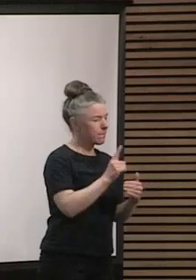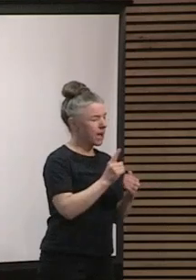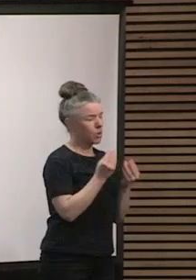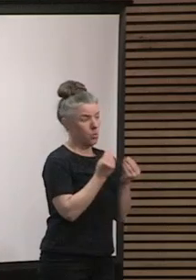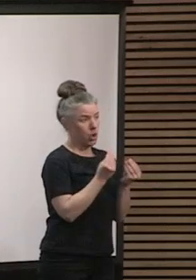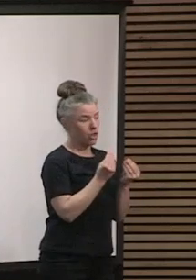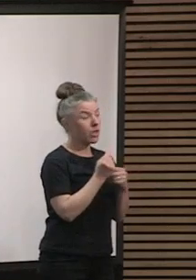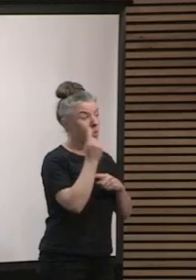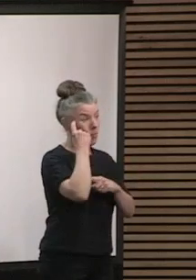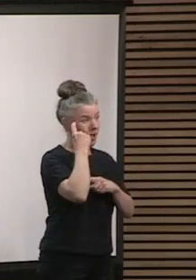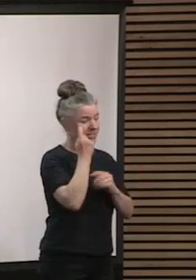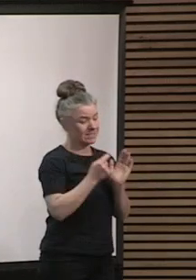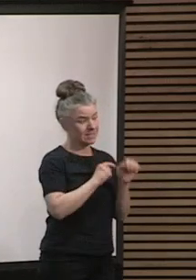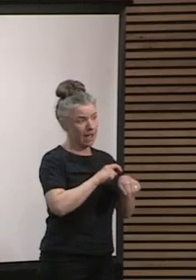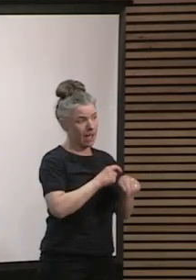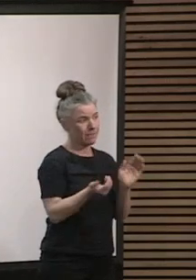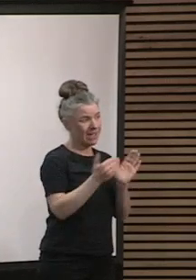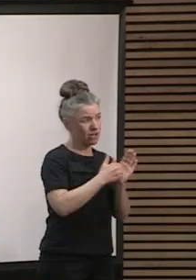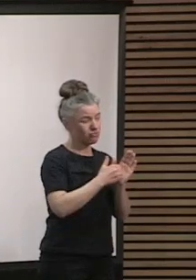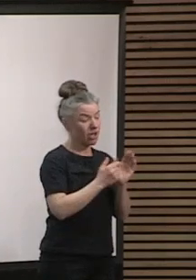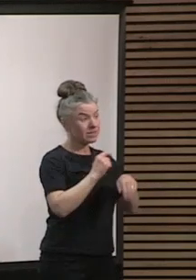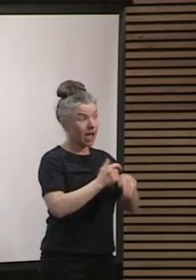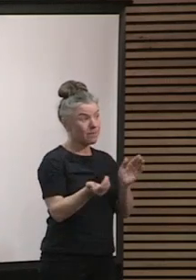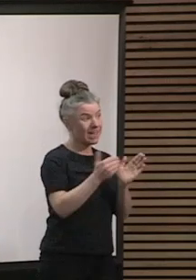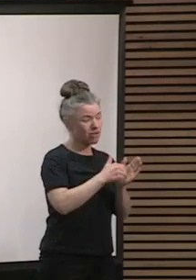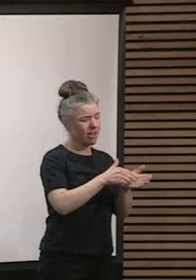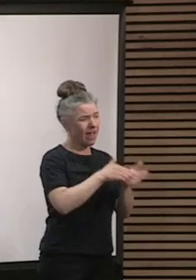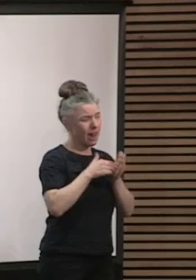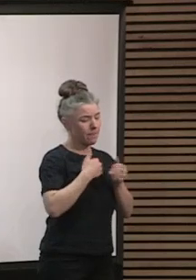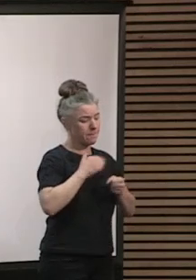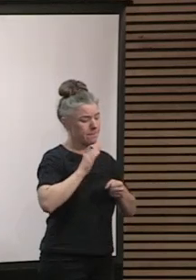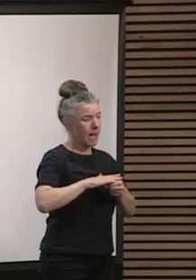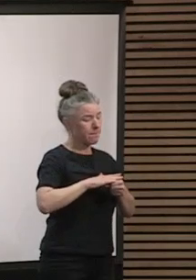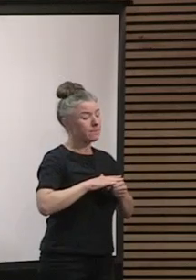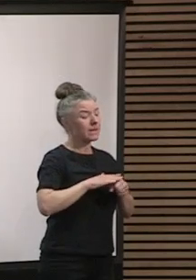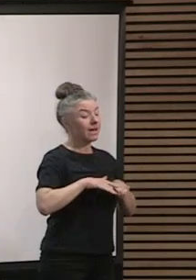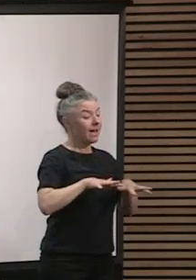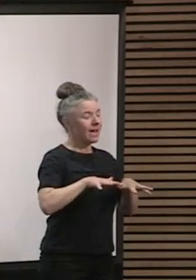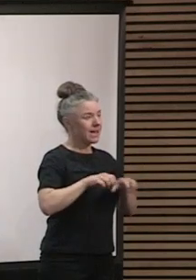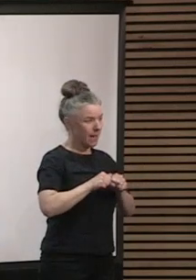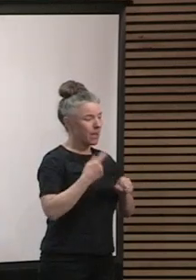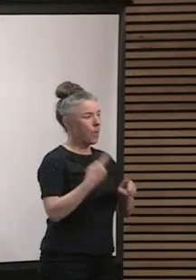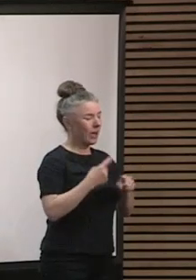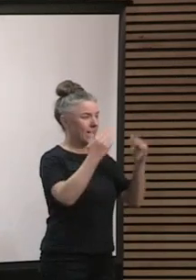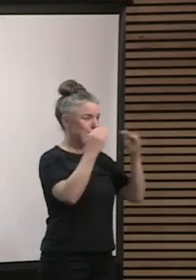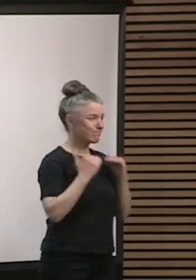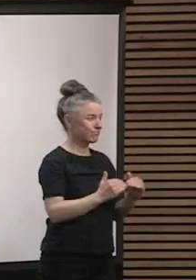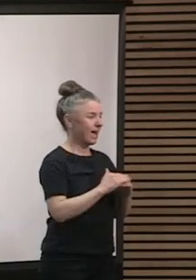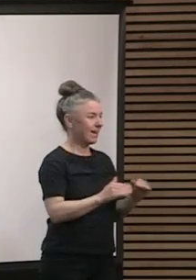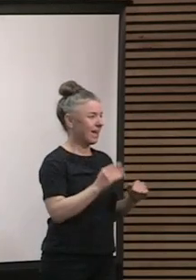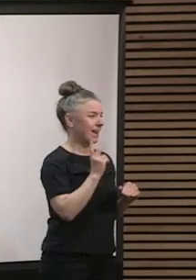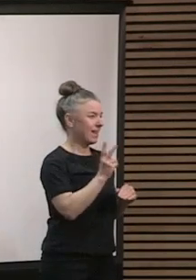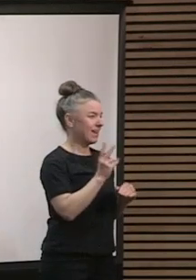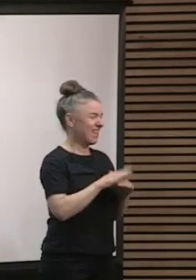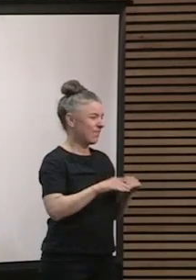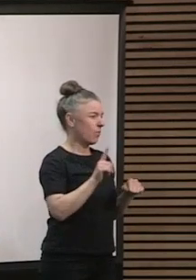time. That bit of extra time is our best way of getting out quickly. As always, the best economic response